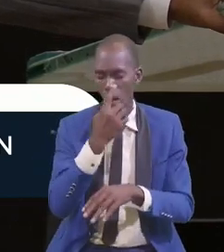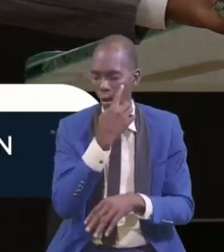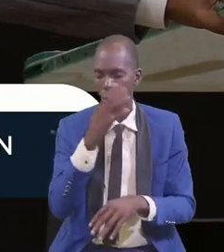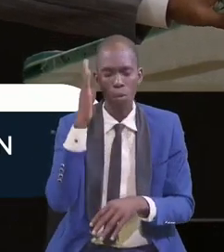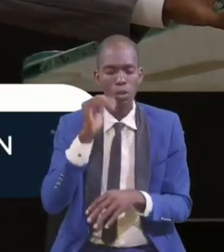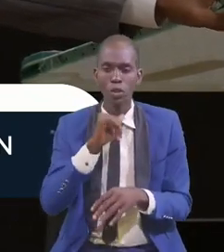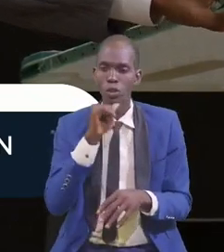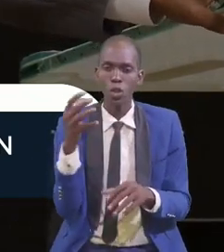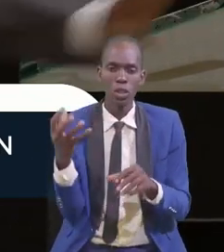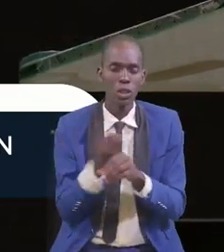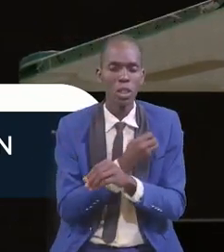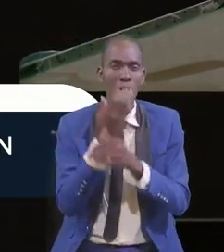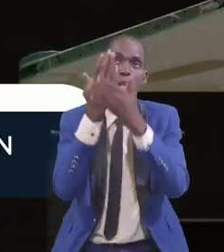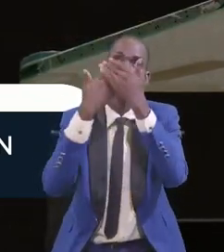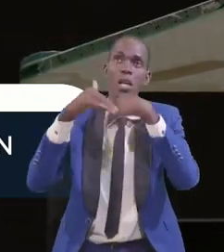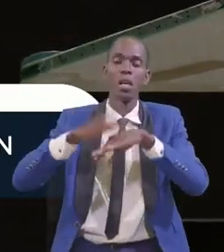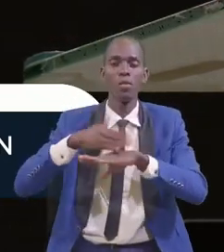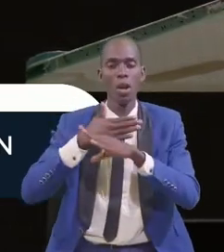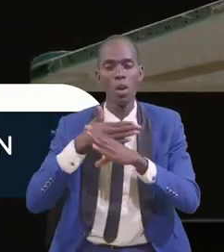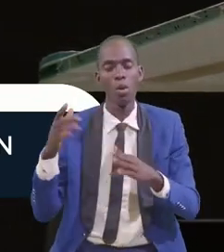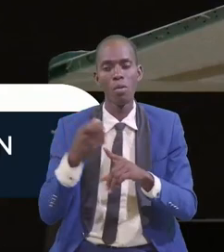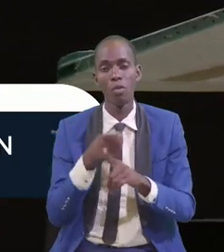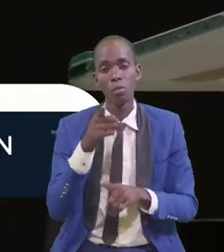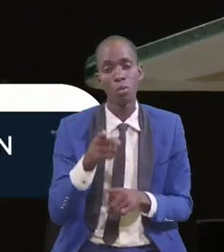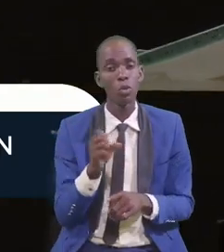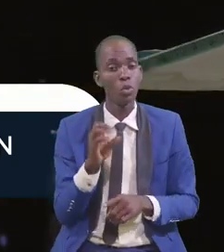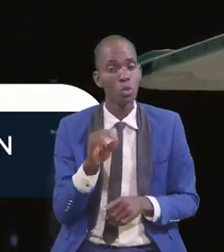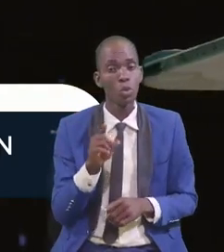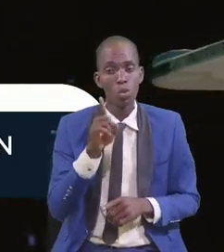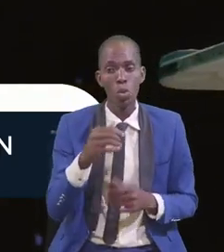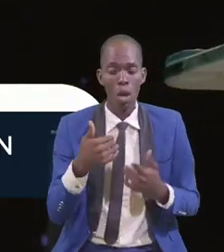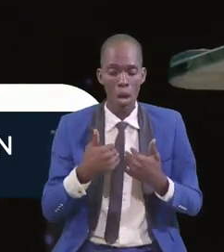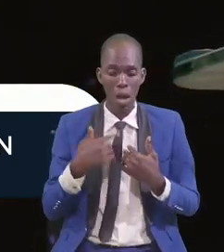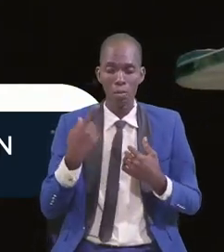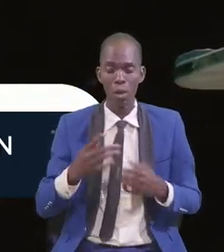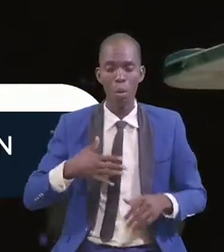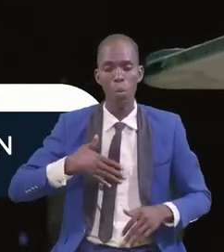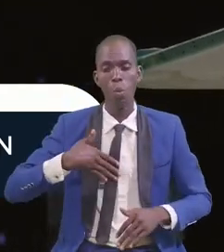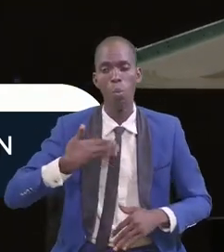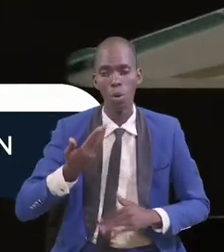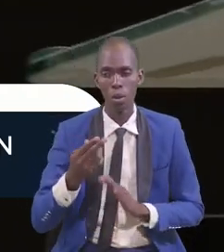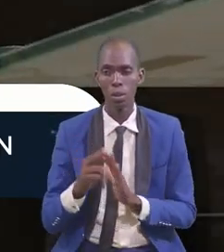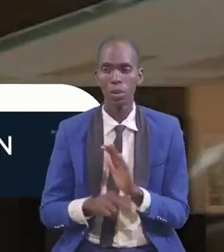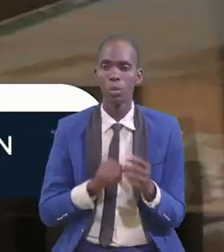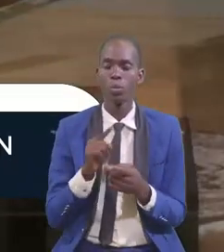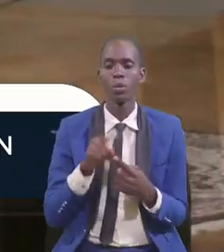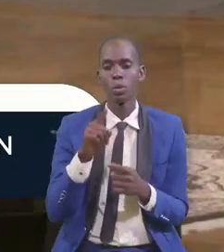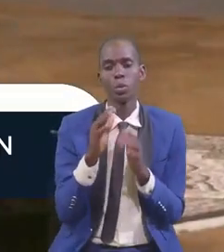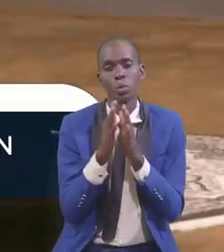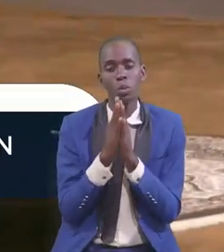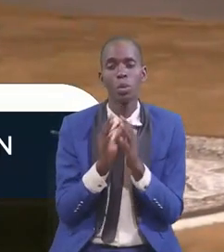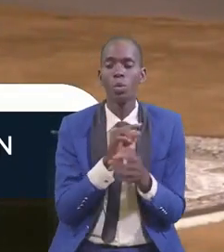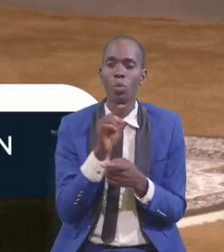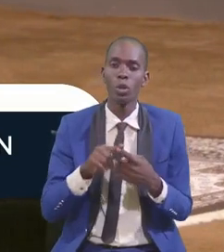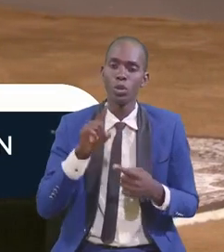away from you. And so you have the willingness when you pray. If you are praying and God knows you don't have